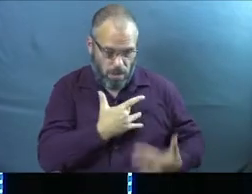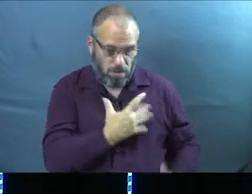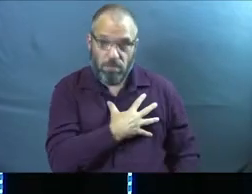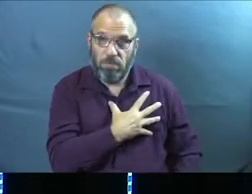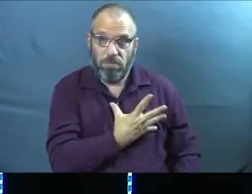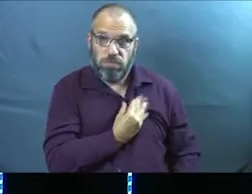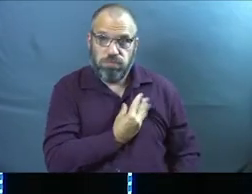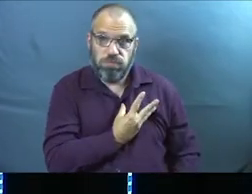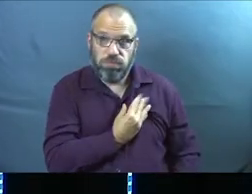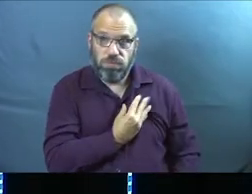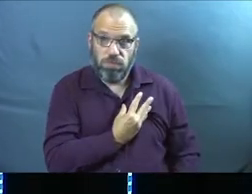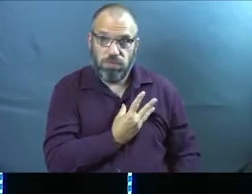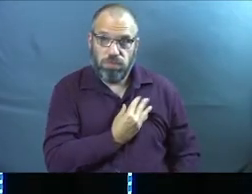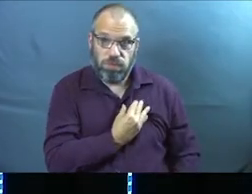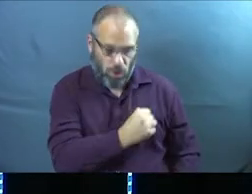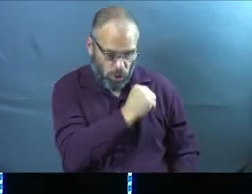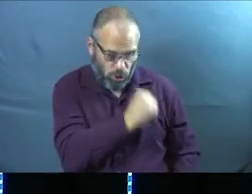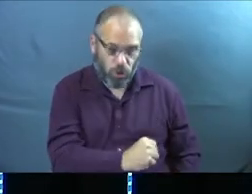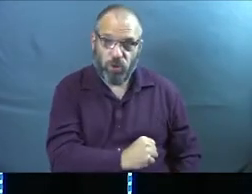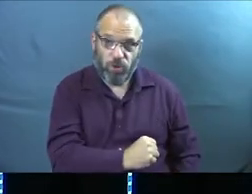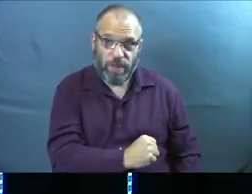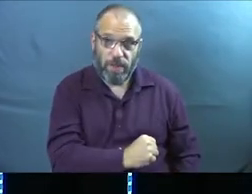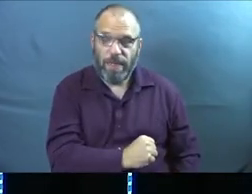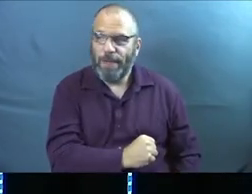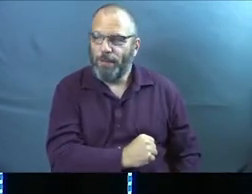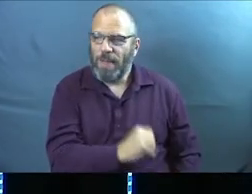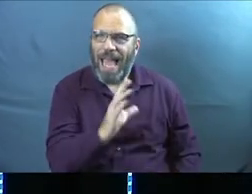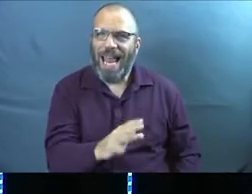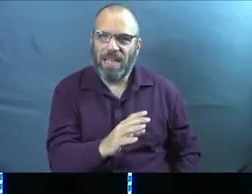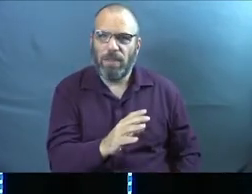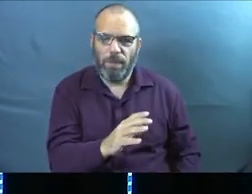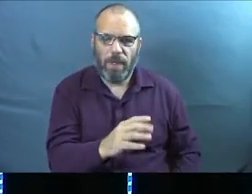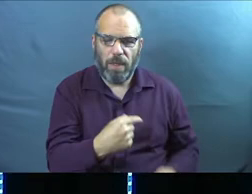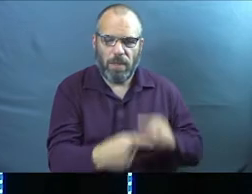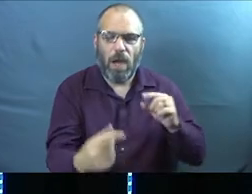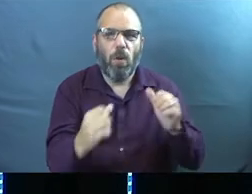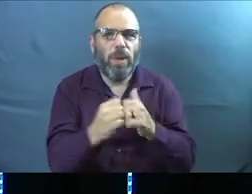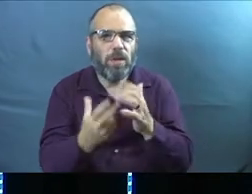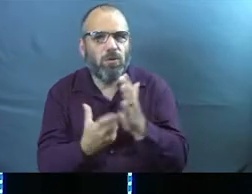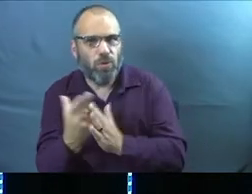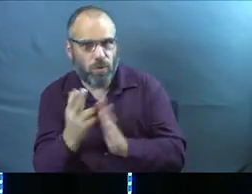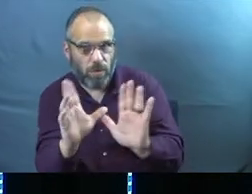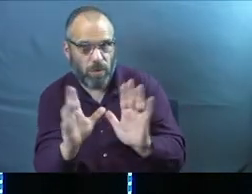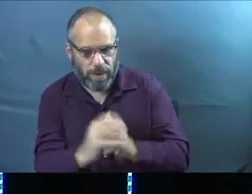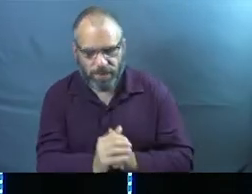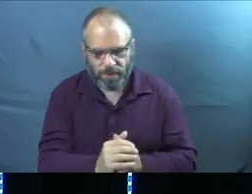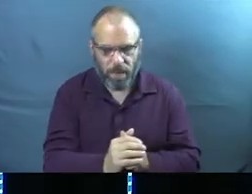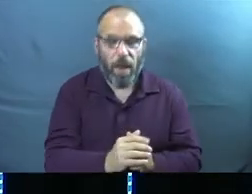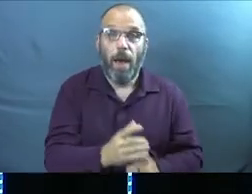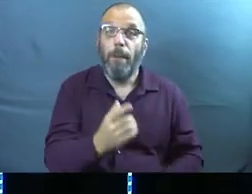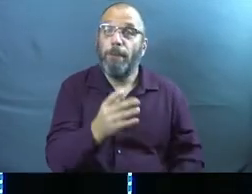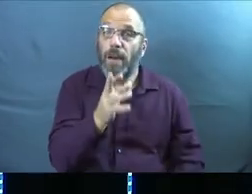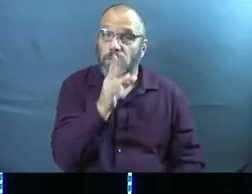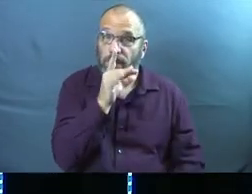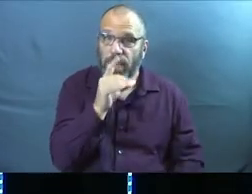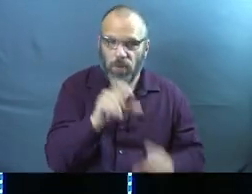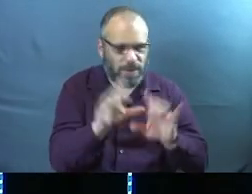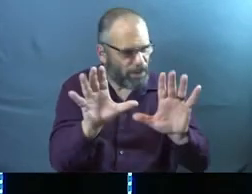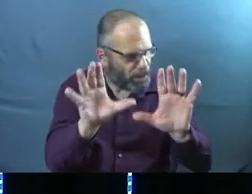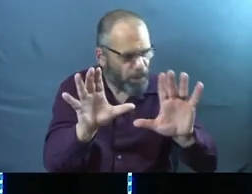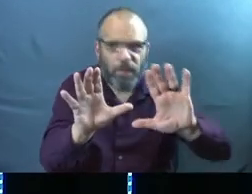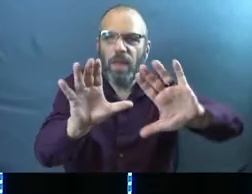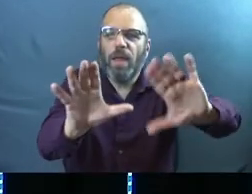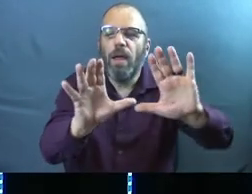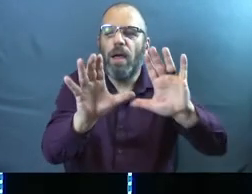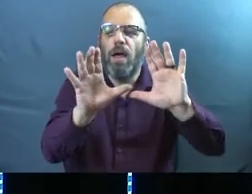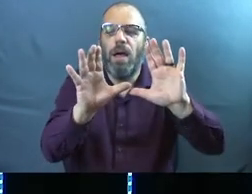false nobility inside of us, and it has to be countered with truth. But as I speak these words, I just want you to